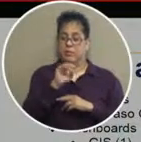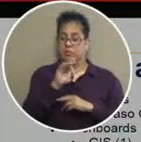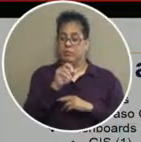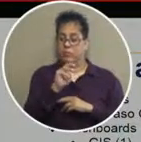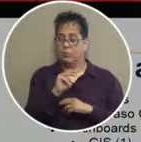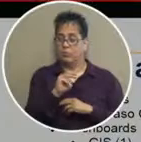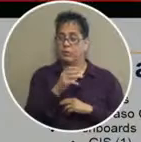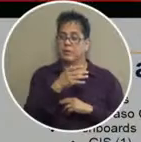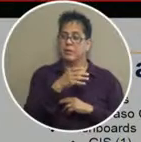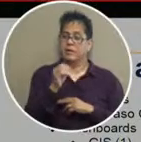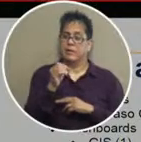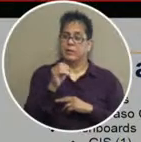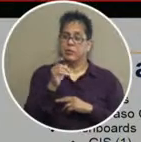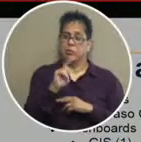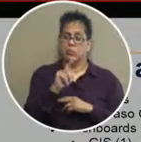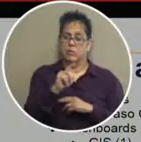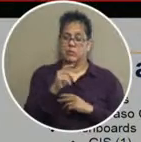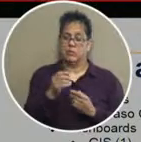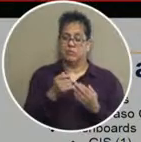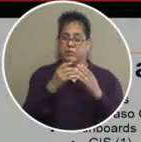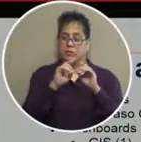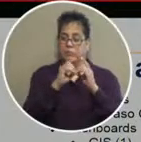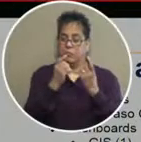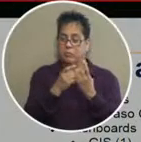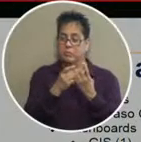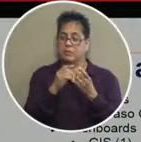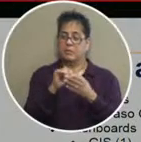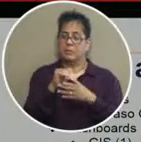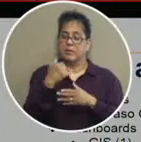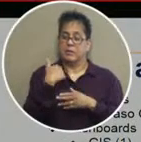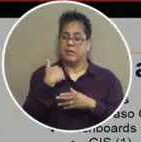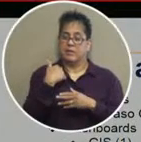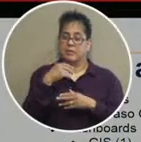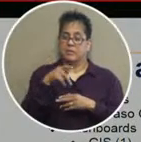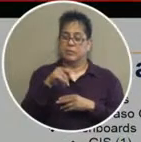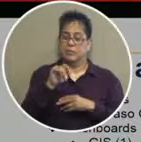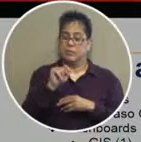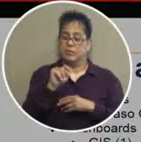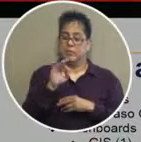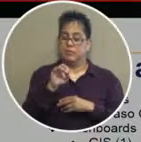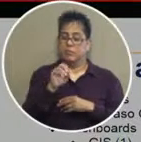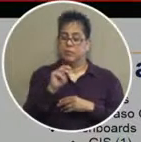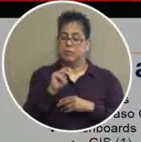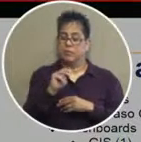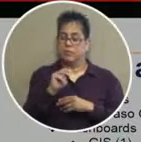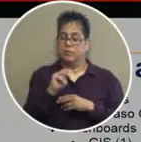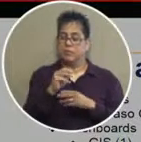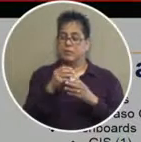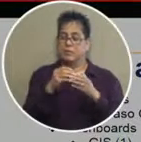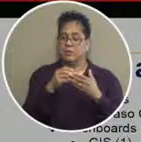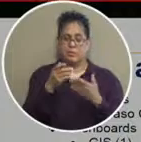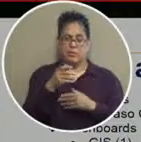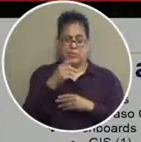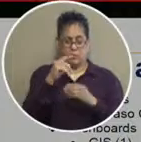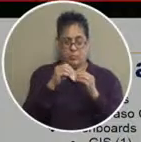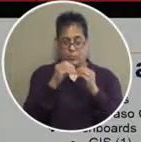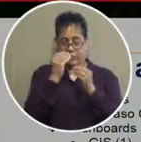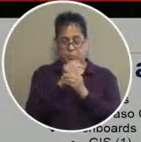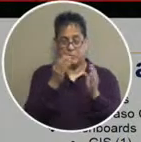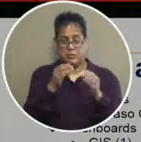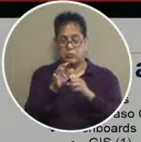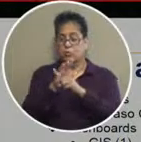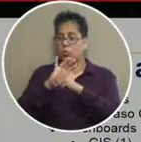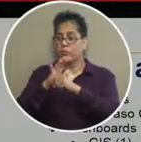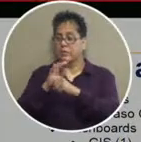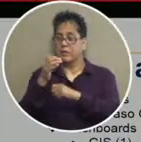public information, whereas the fire department dashboard is based on a Power BI platform and it uses detailed case level information with